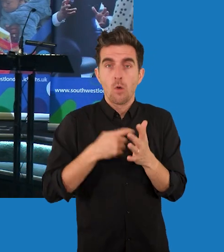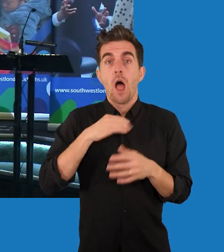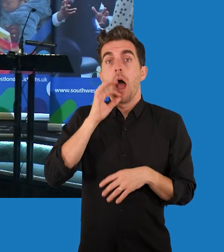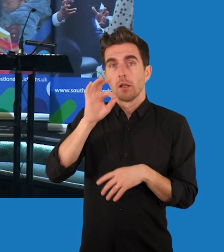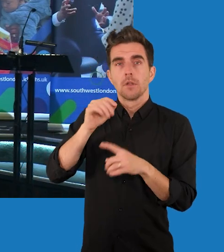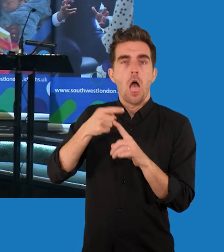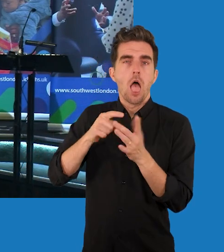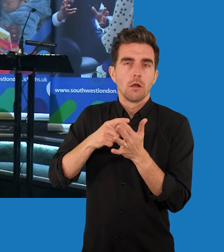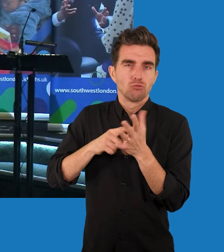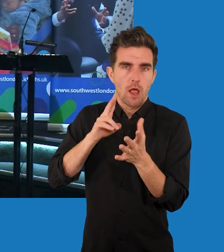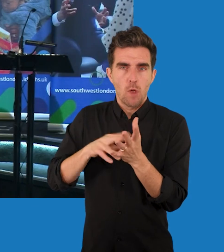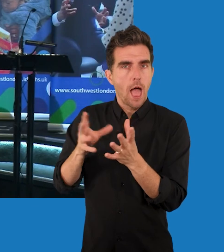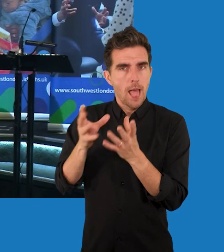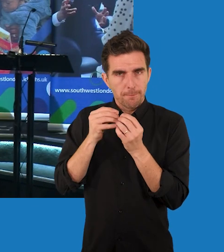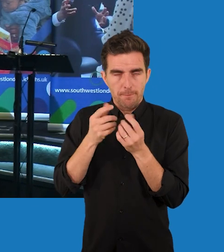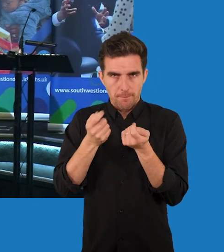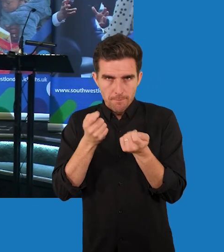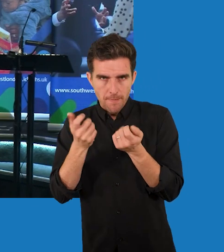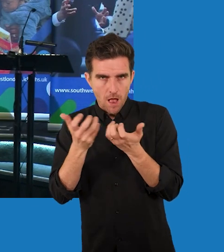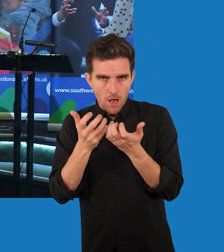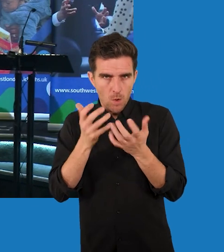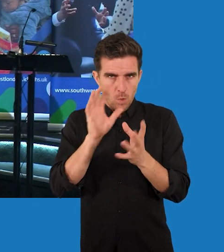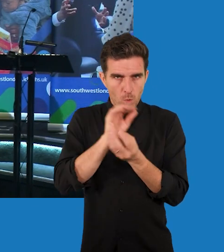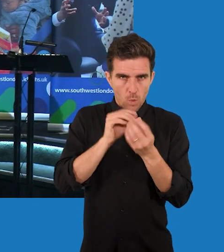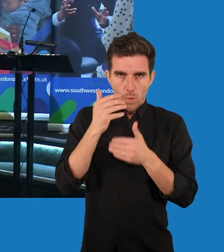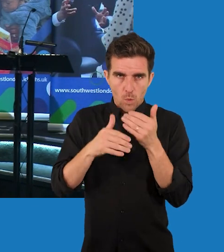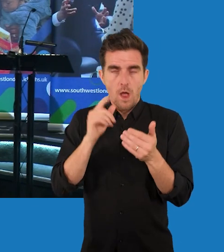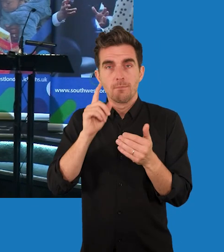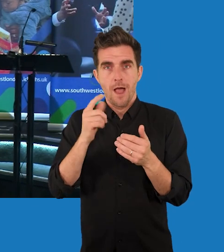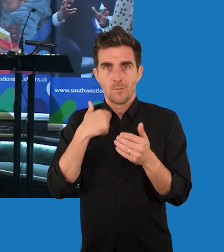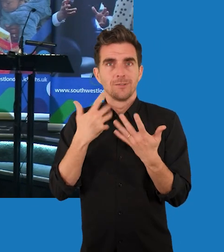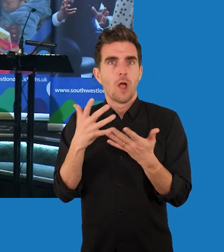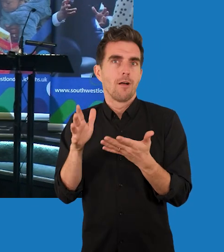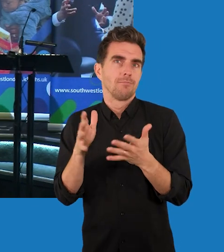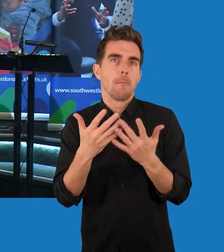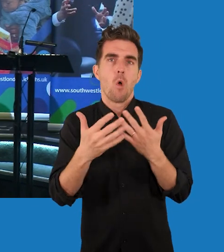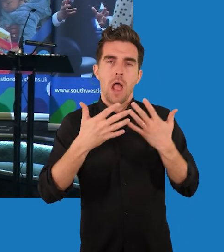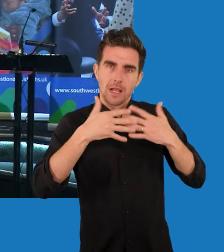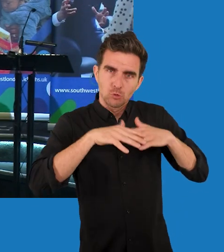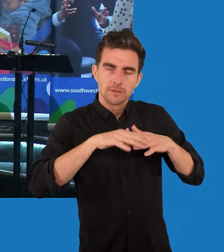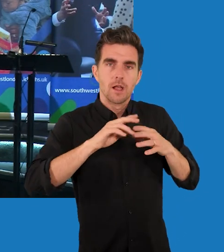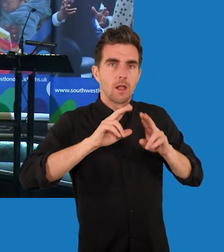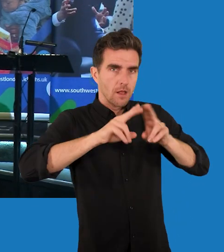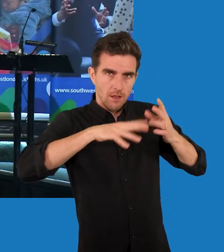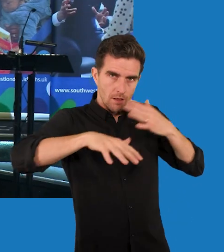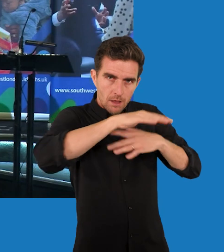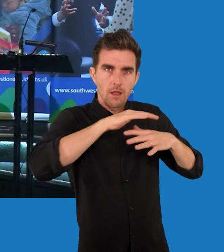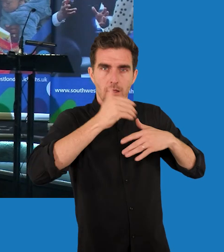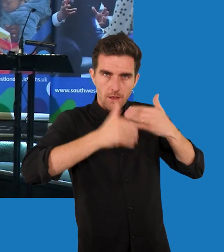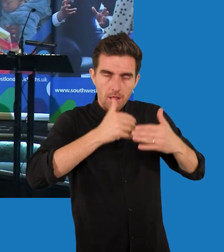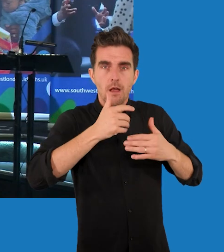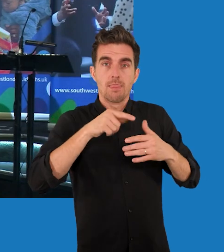we've asked Kieran to help us coordinate that. But moving into integrated neighbourhood teams,